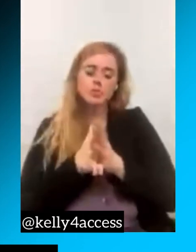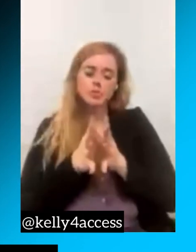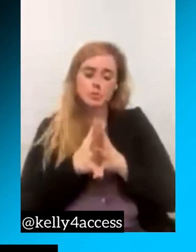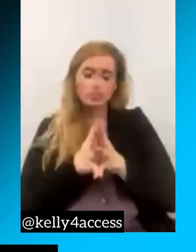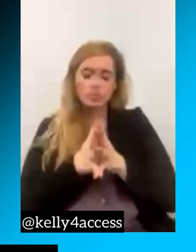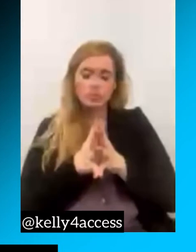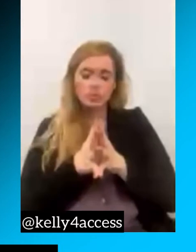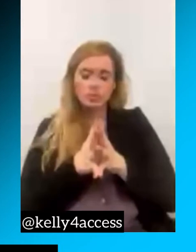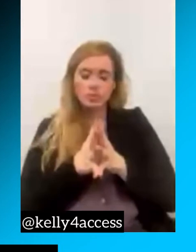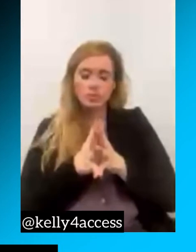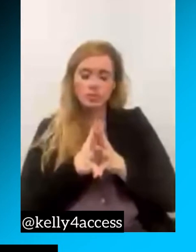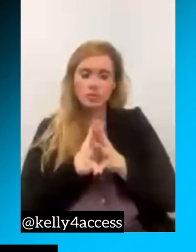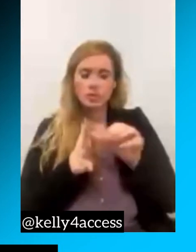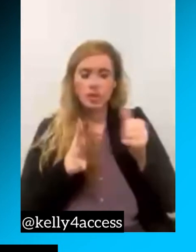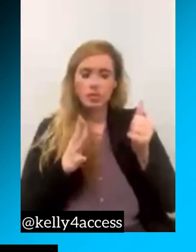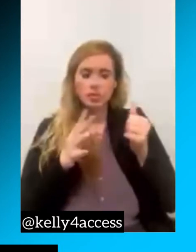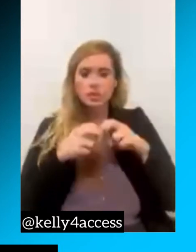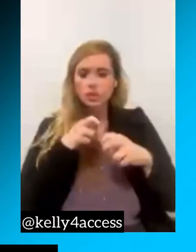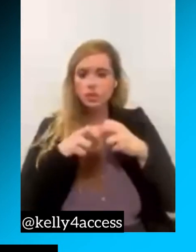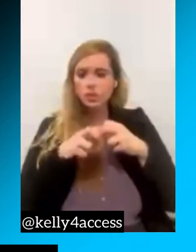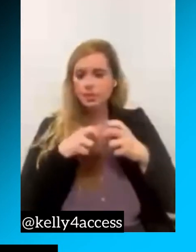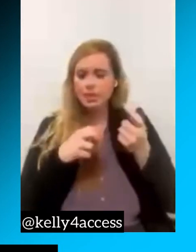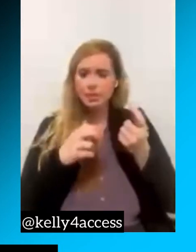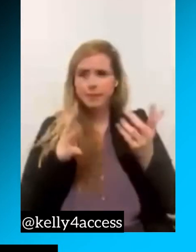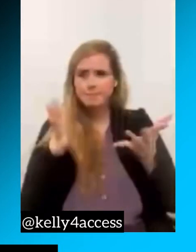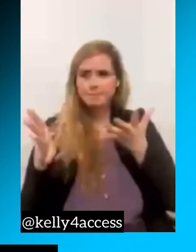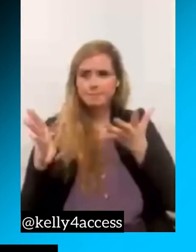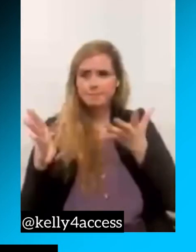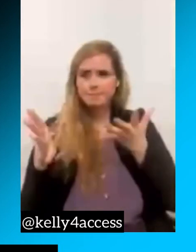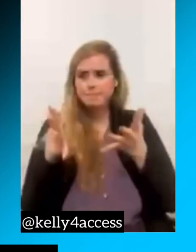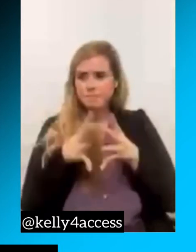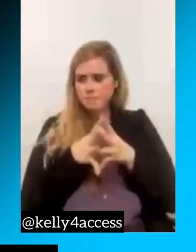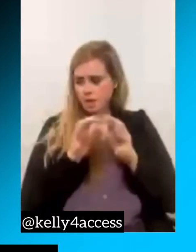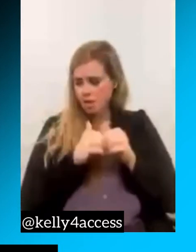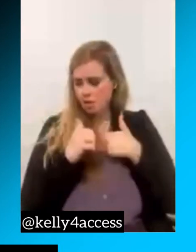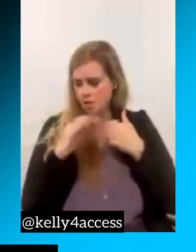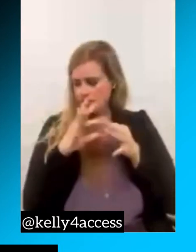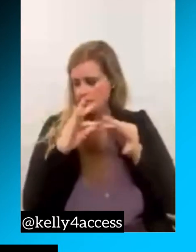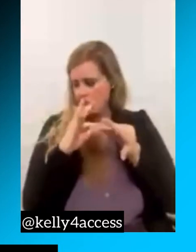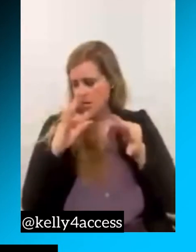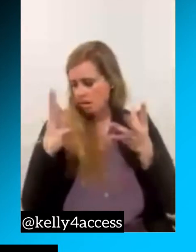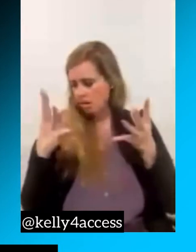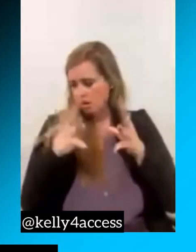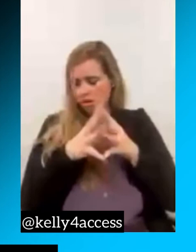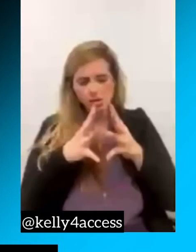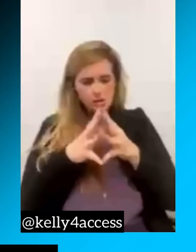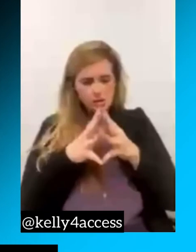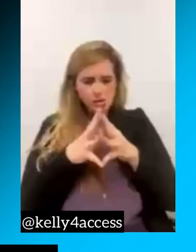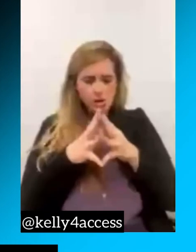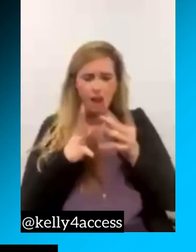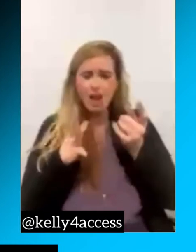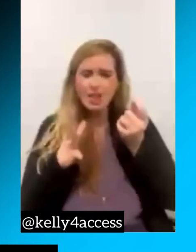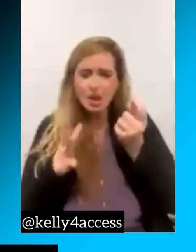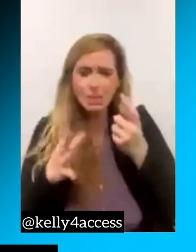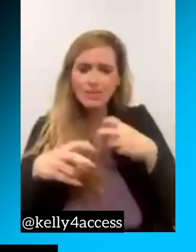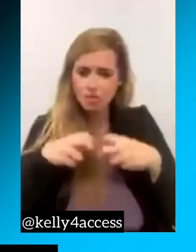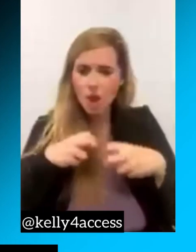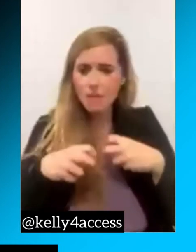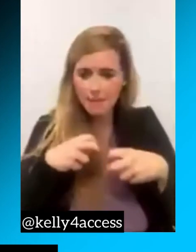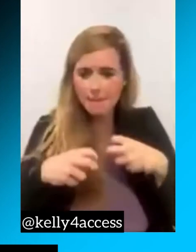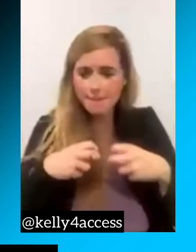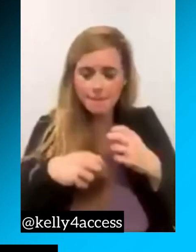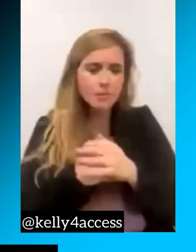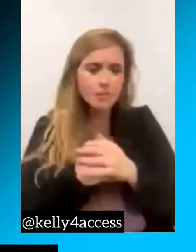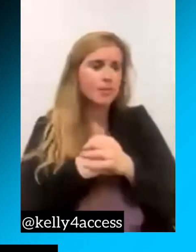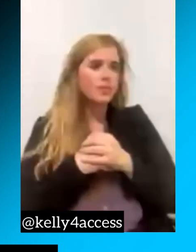a little, how do I say this? A little bit of a problem is